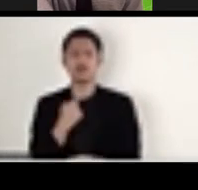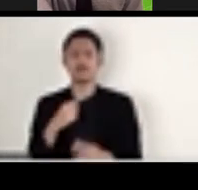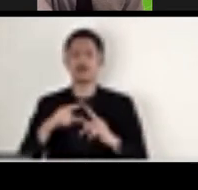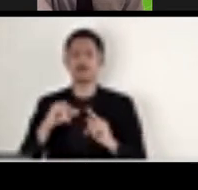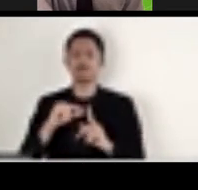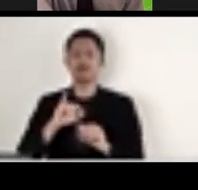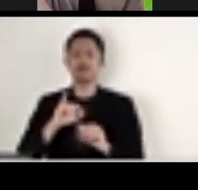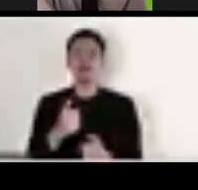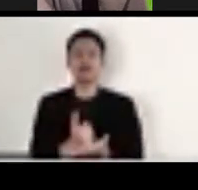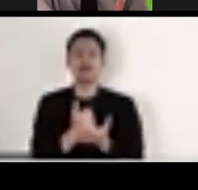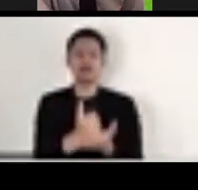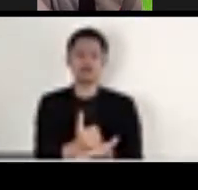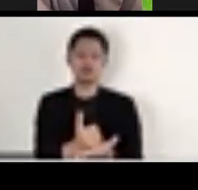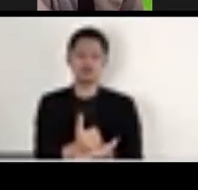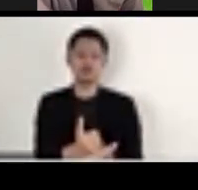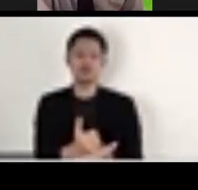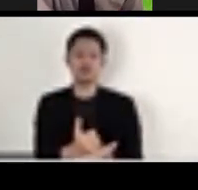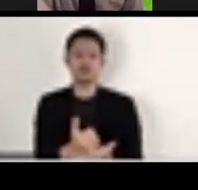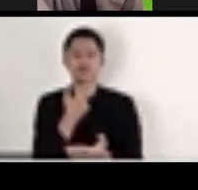home yearbook